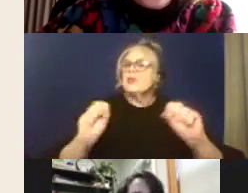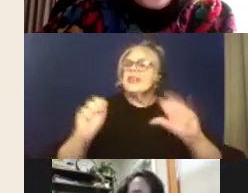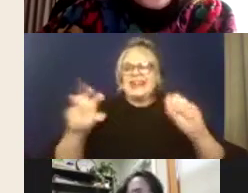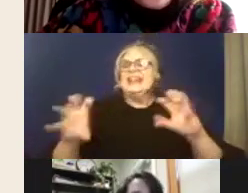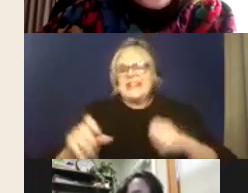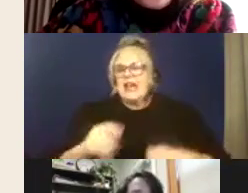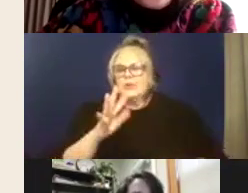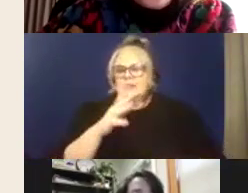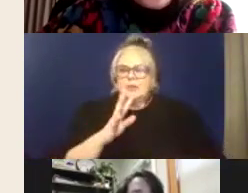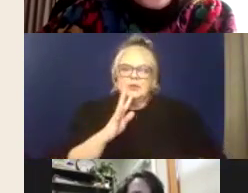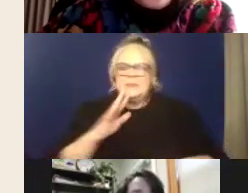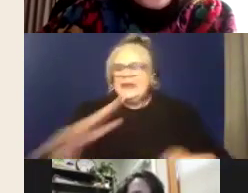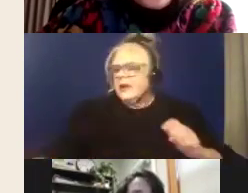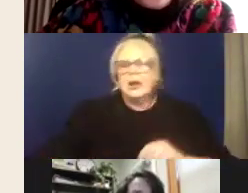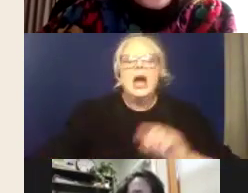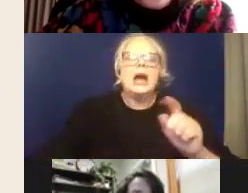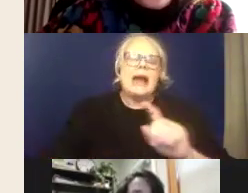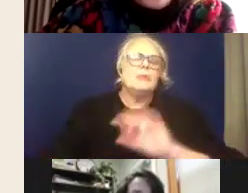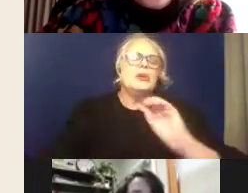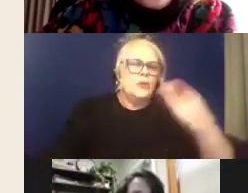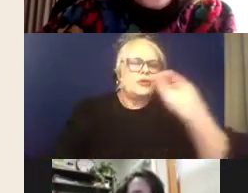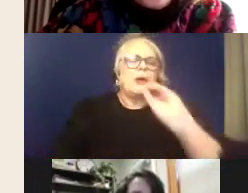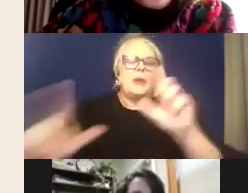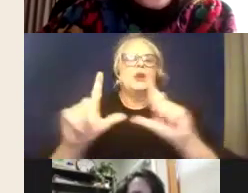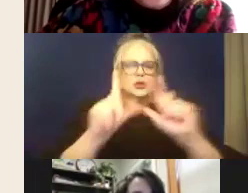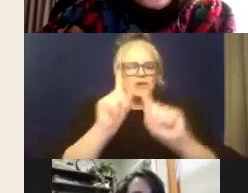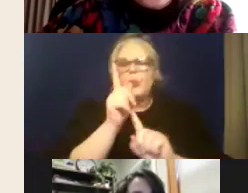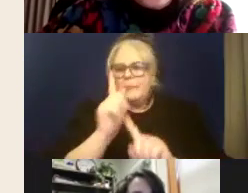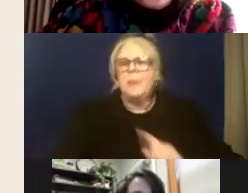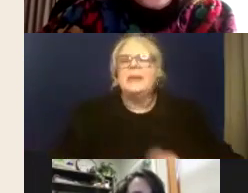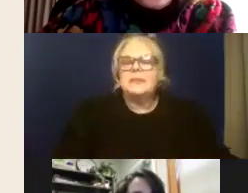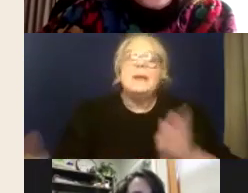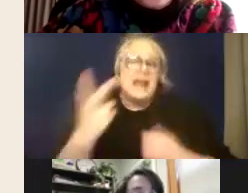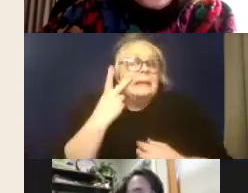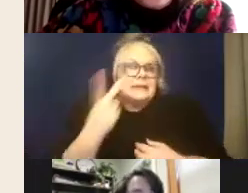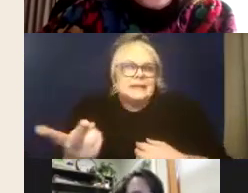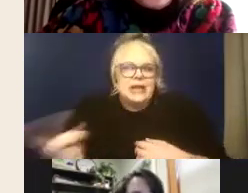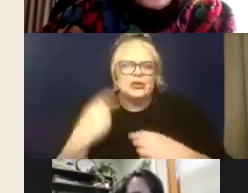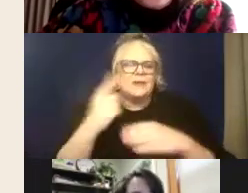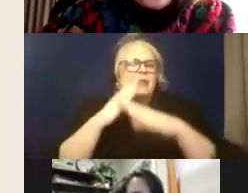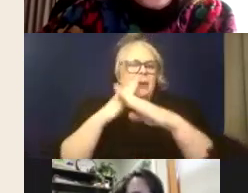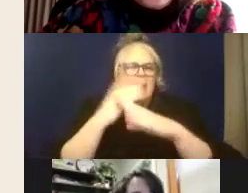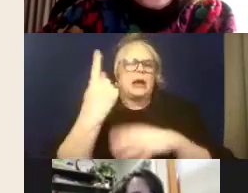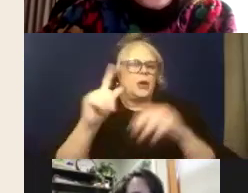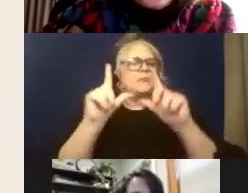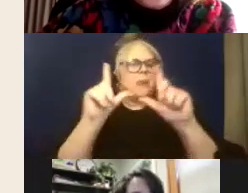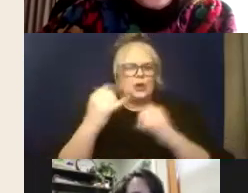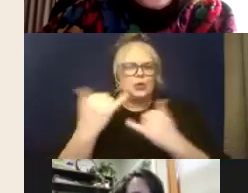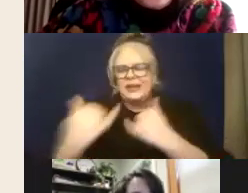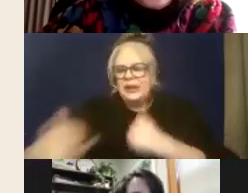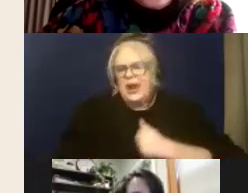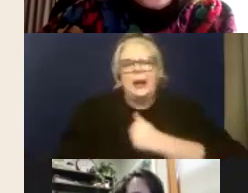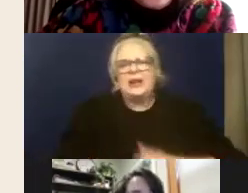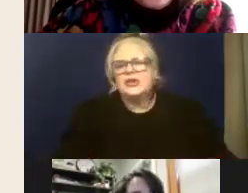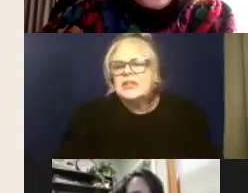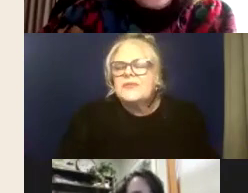so that I can indicate who's speaking. And I'm going to move around my windows for one moment. Maybe I can see there's something blocking one of my windows right